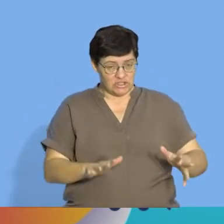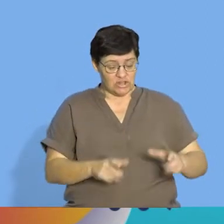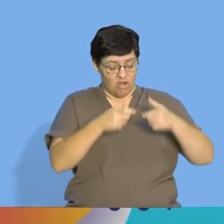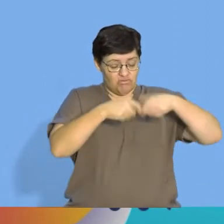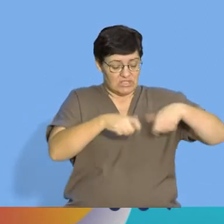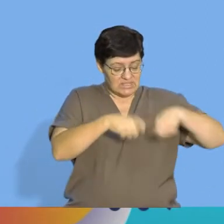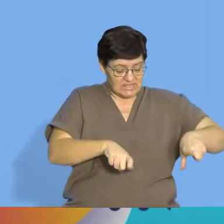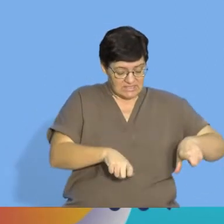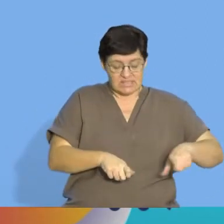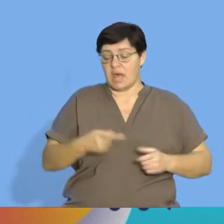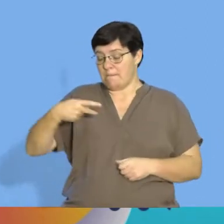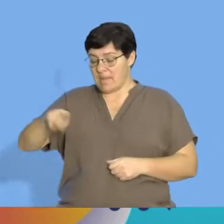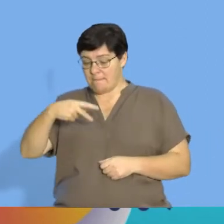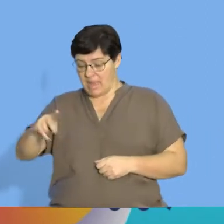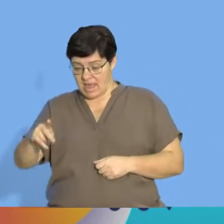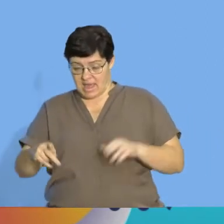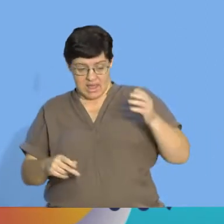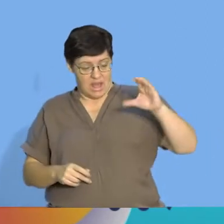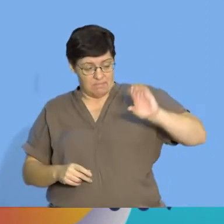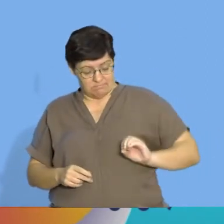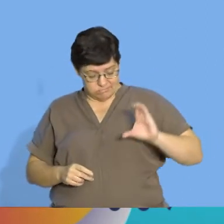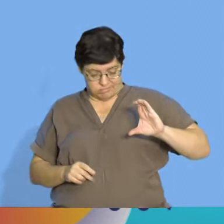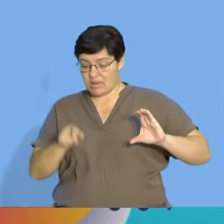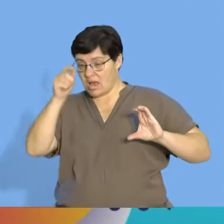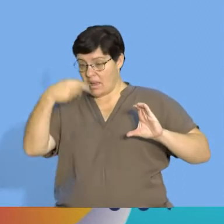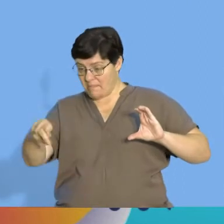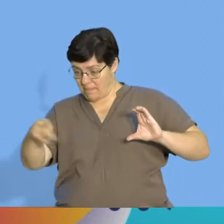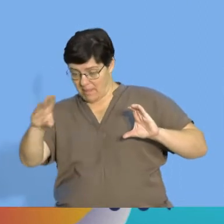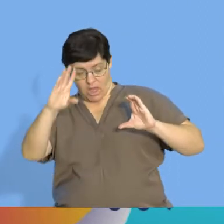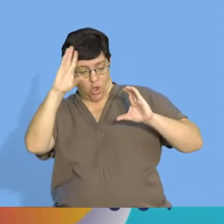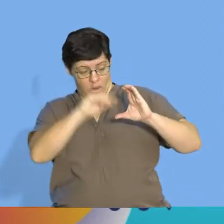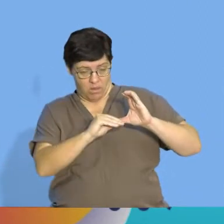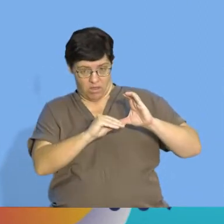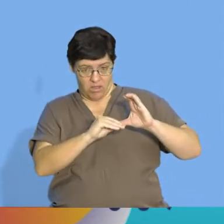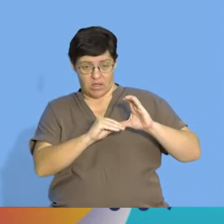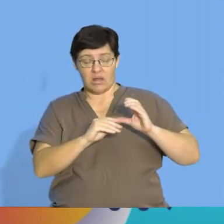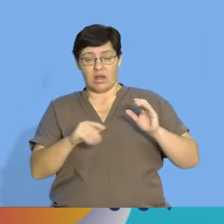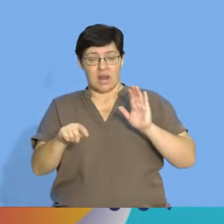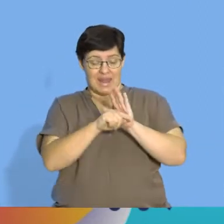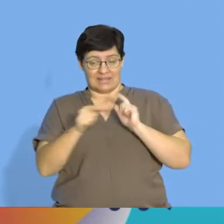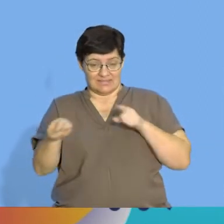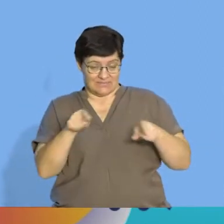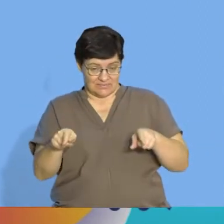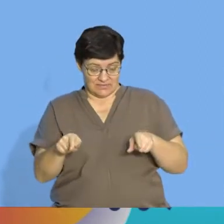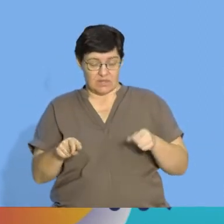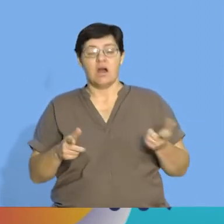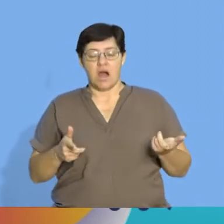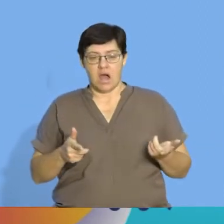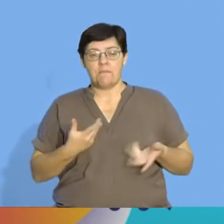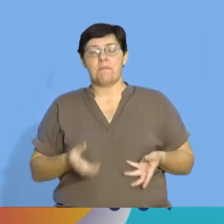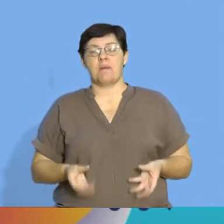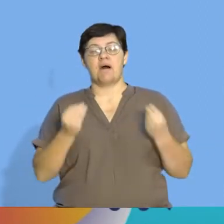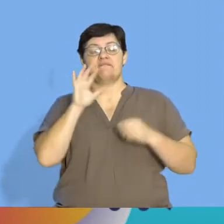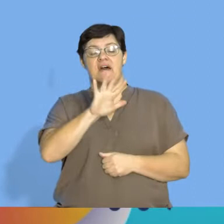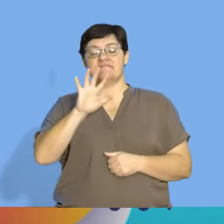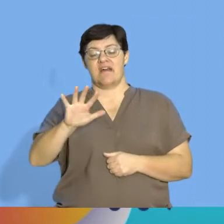subtracted your receipts minus your payments, right, you had a surplus of cash to the value of 550,000